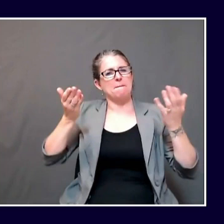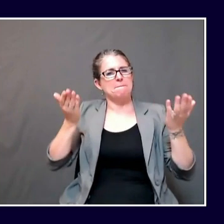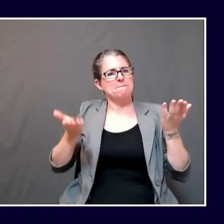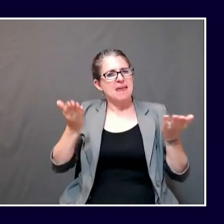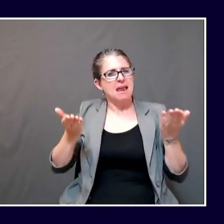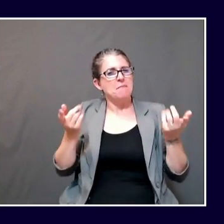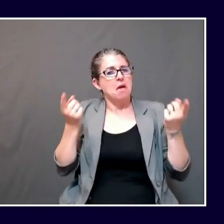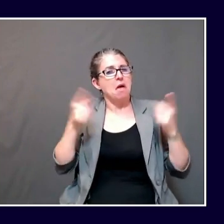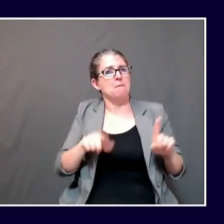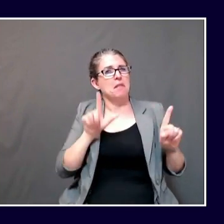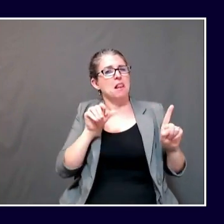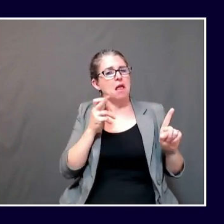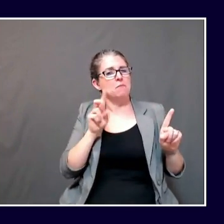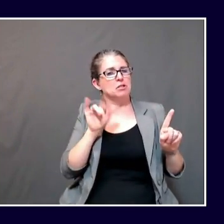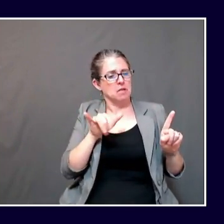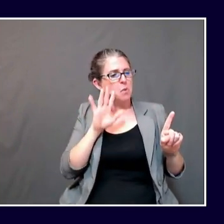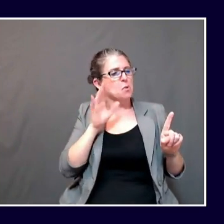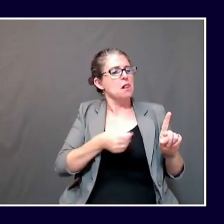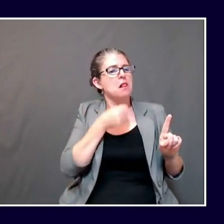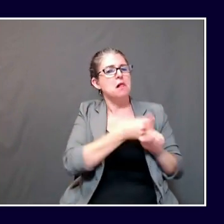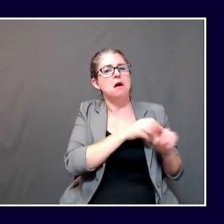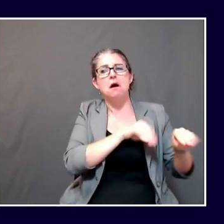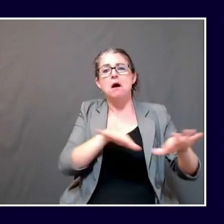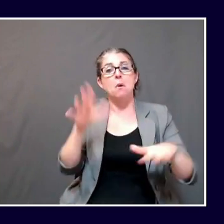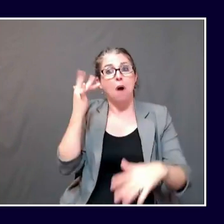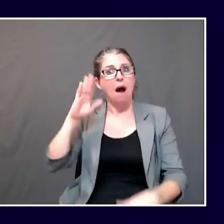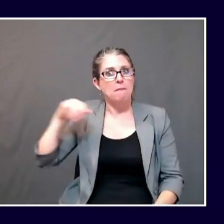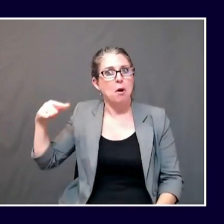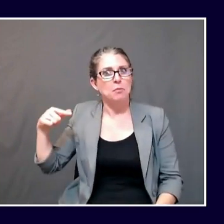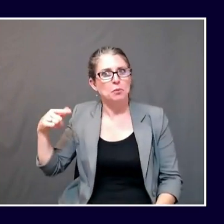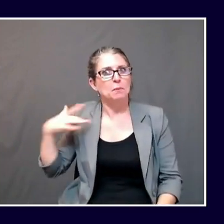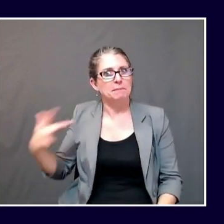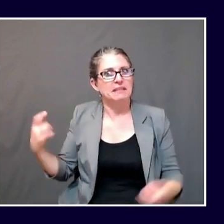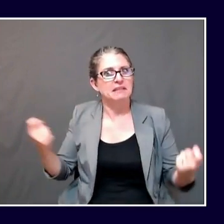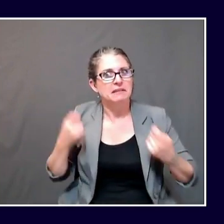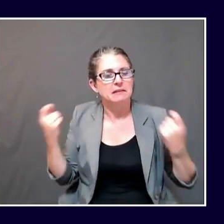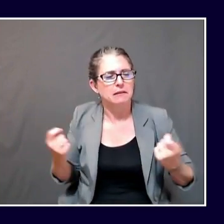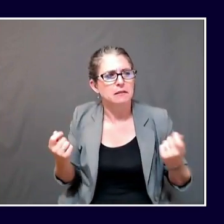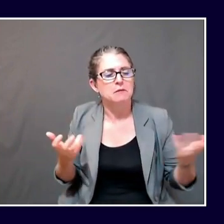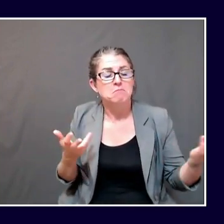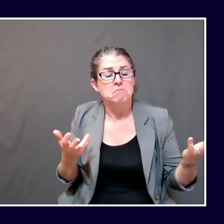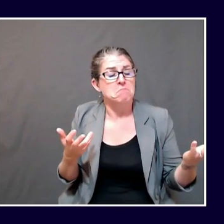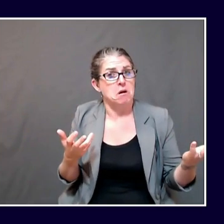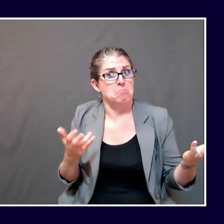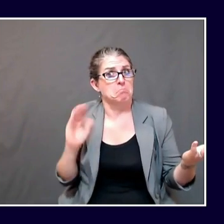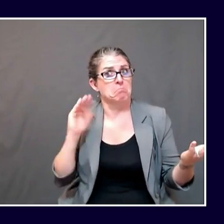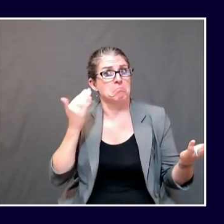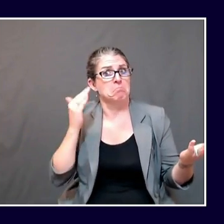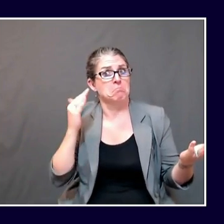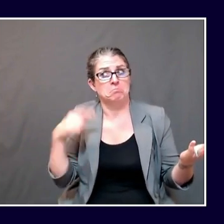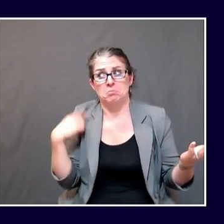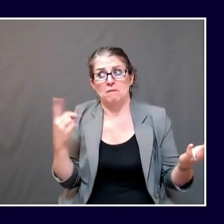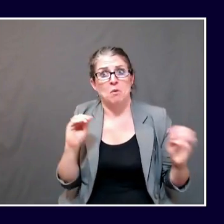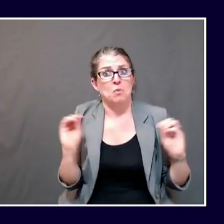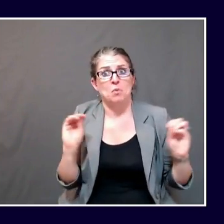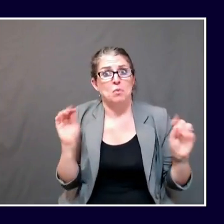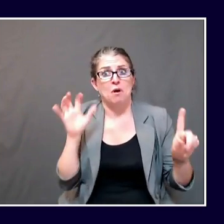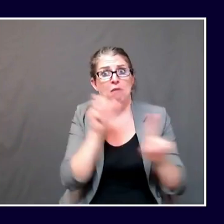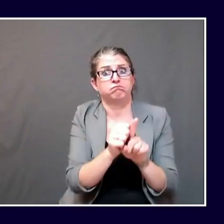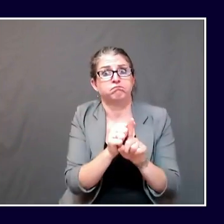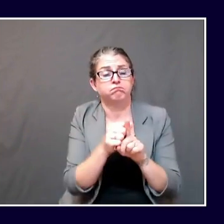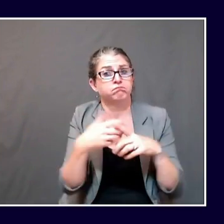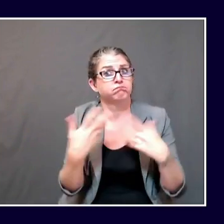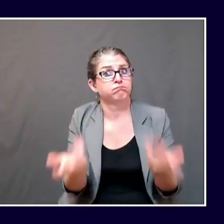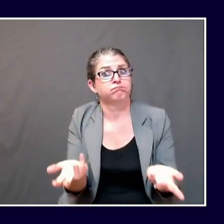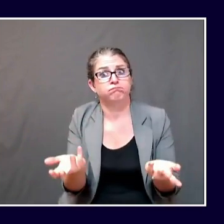scientific matter, I don't have definitive proof of that, but that is part of the hypothesis. Patty, I think the other question, though,